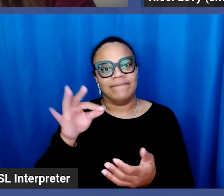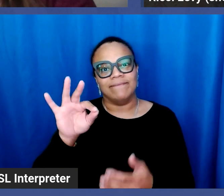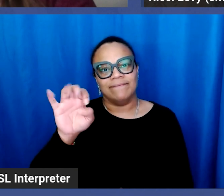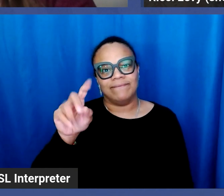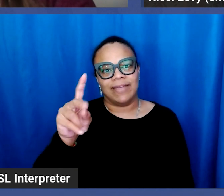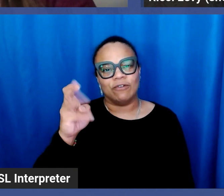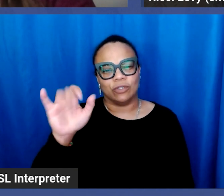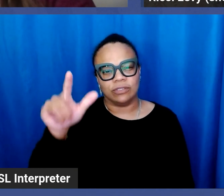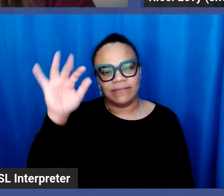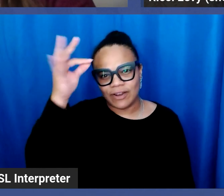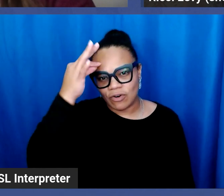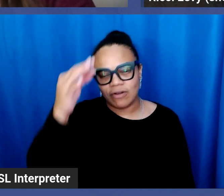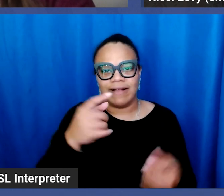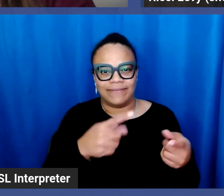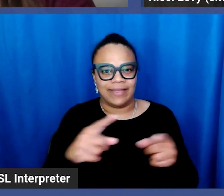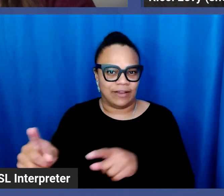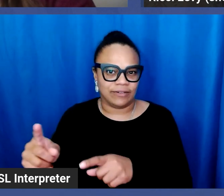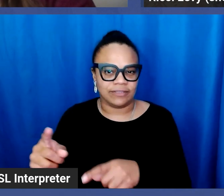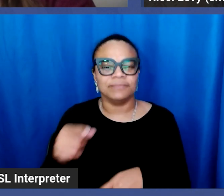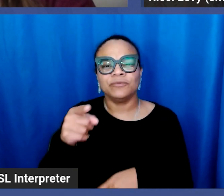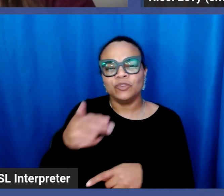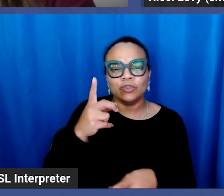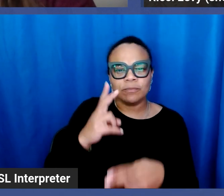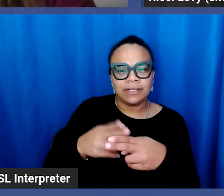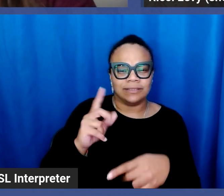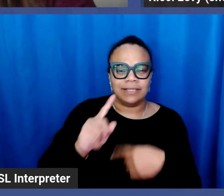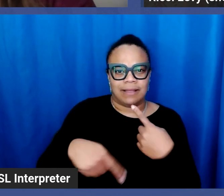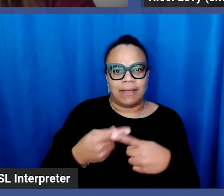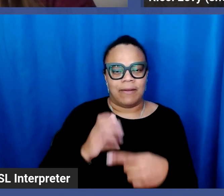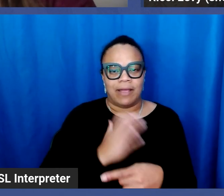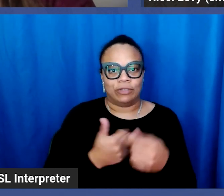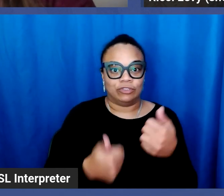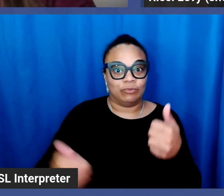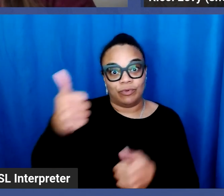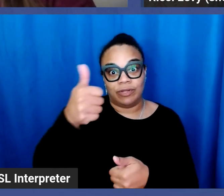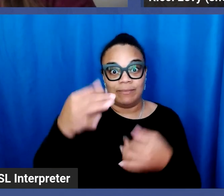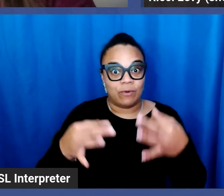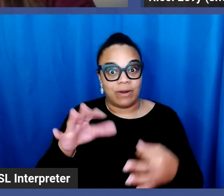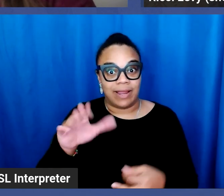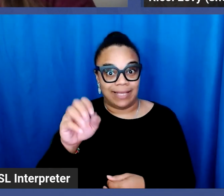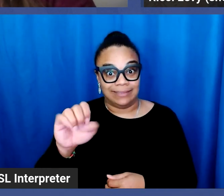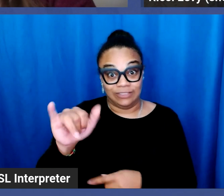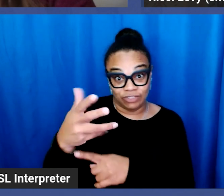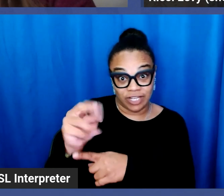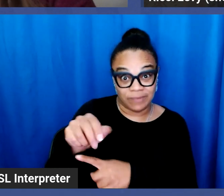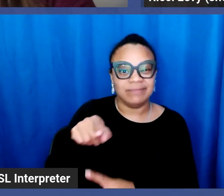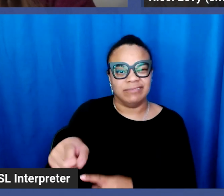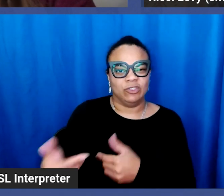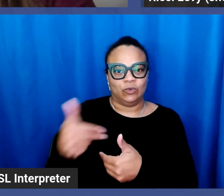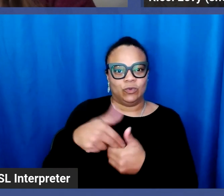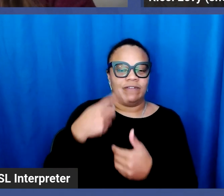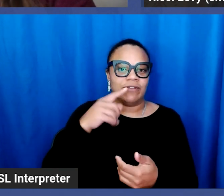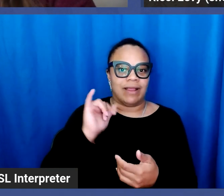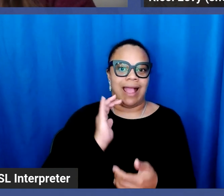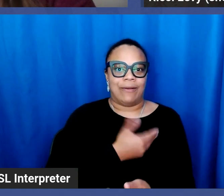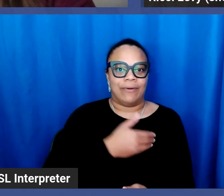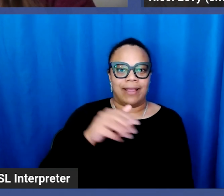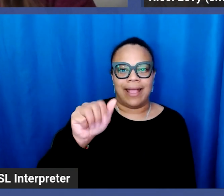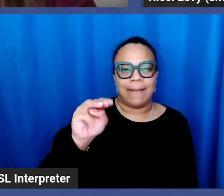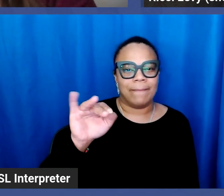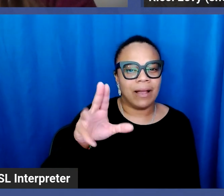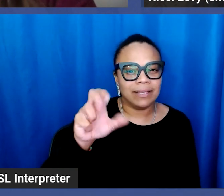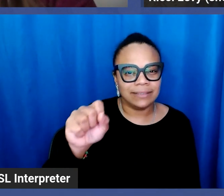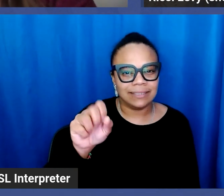Foundation. You mentioned our Supreme Court case in January. They were one of the folks who joined us in the amicus brief we submitted in that